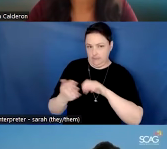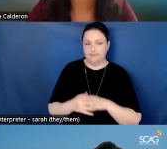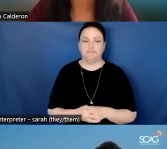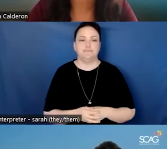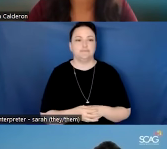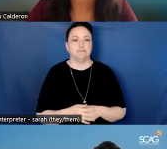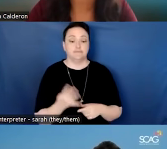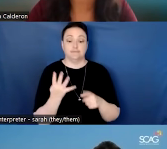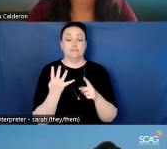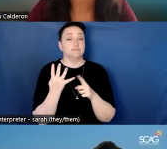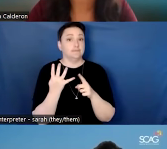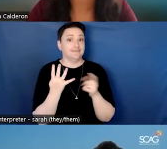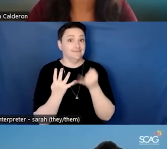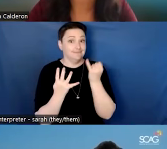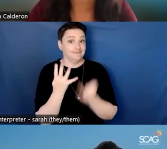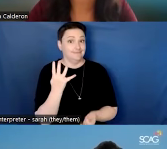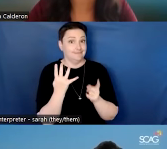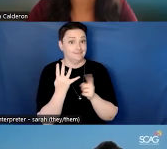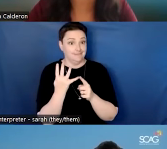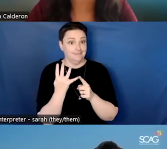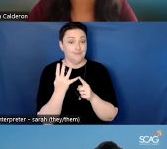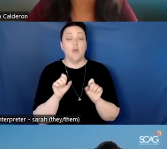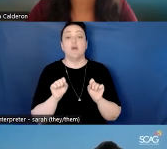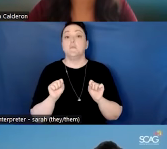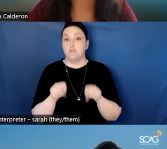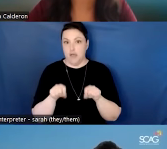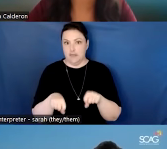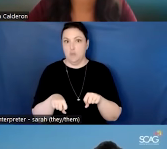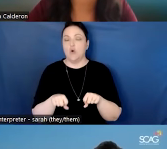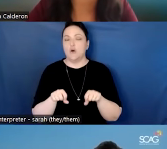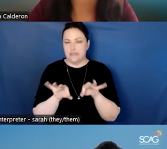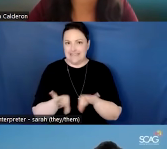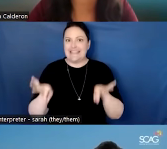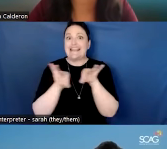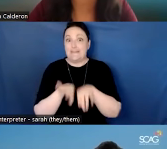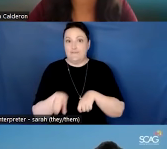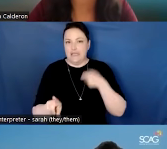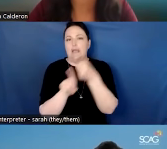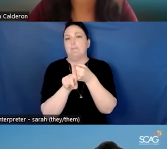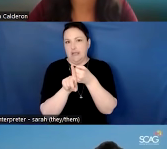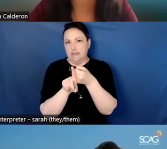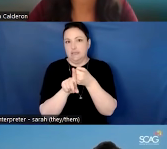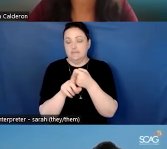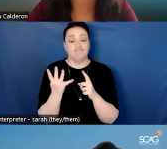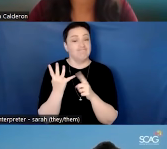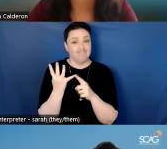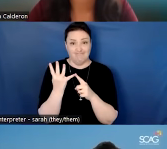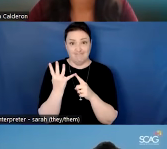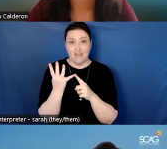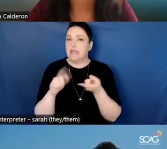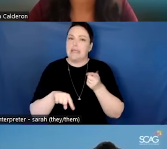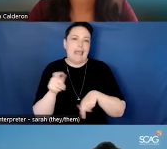And then the final level is a significant impact. And these are impacts that would remain significant and